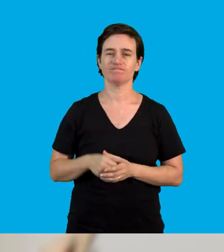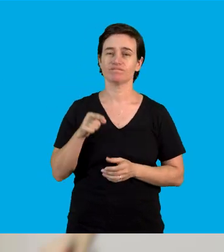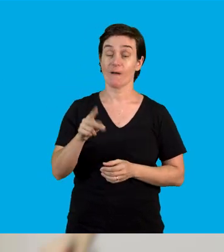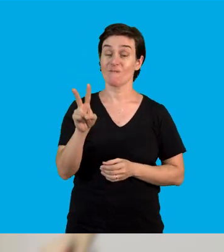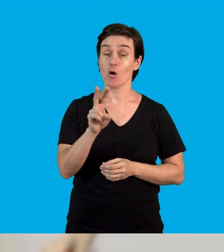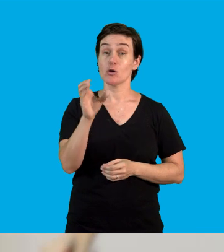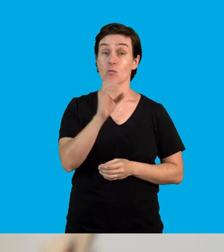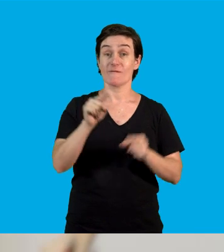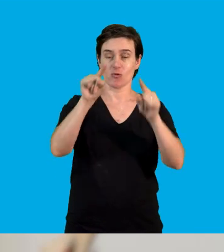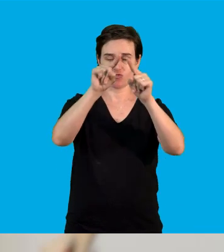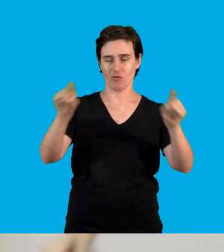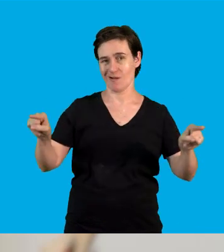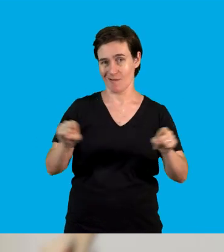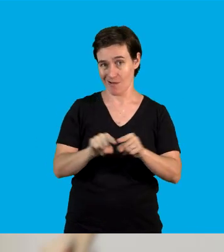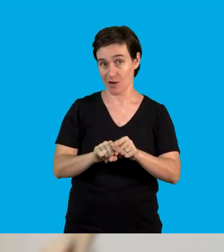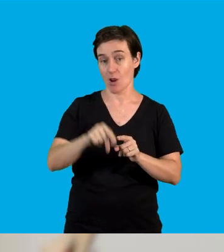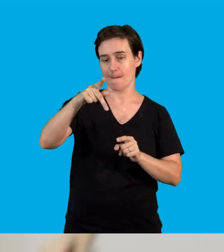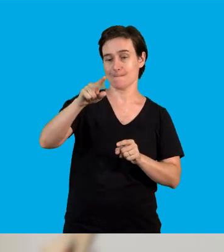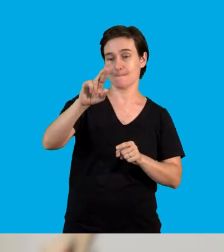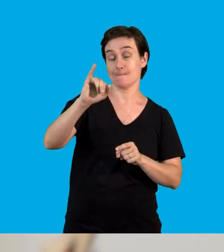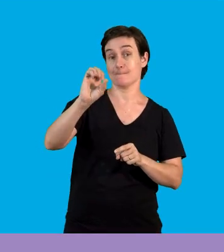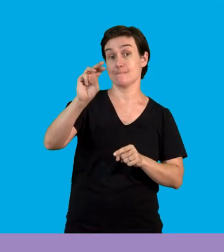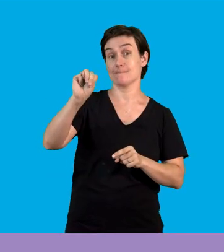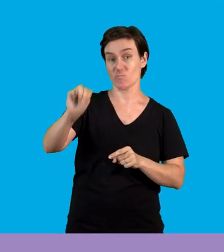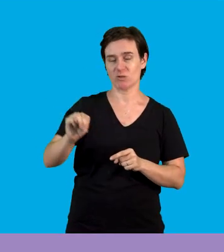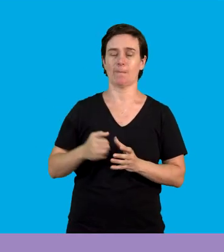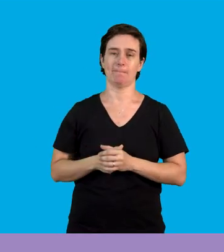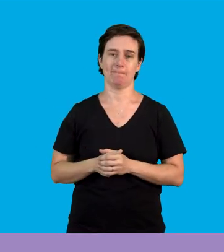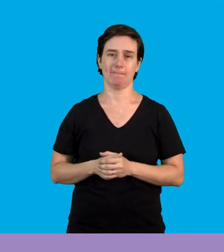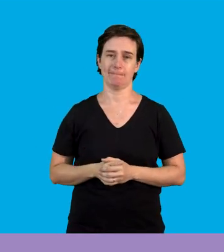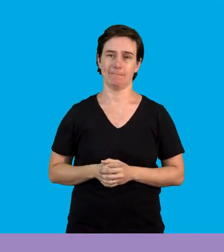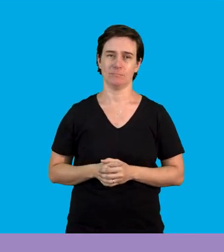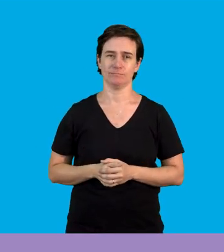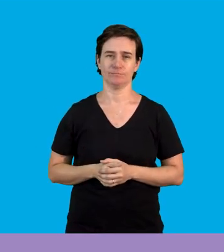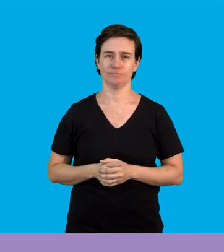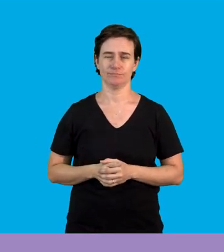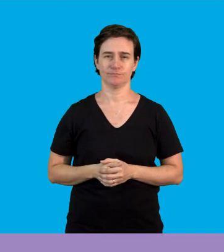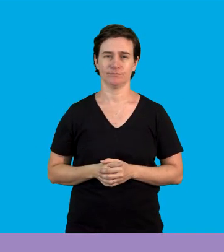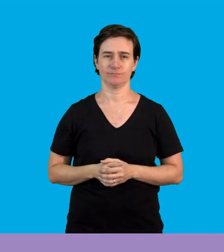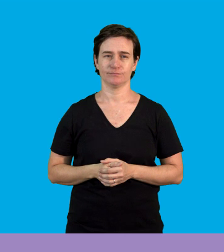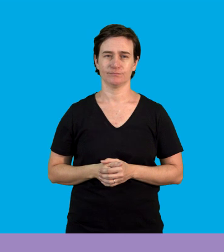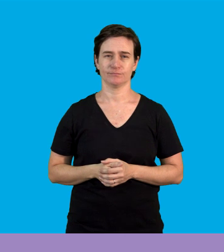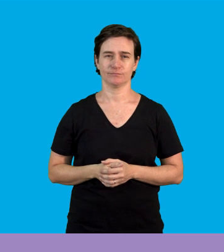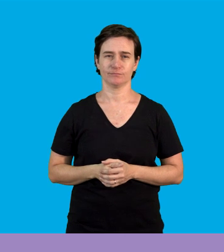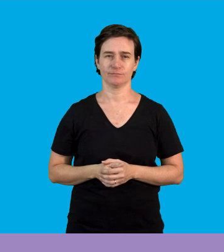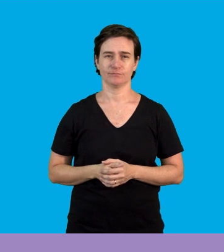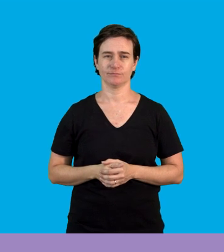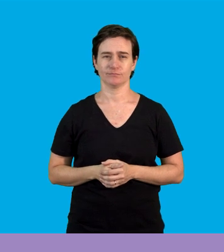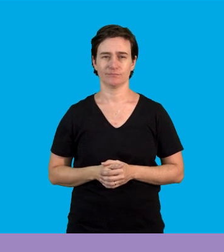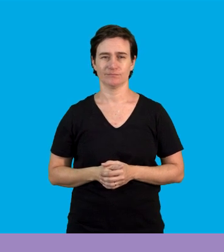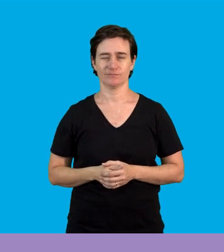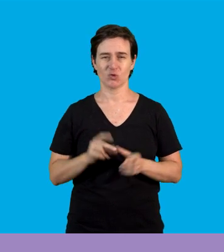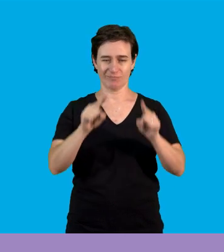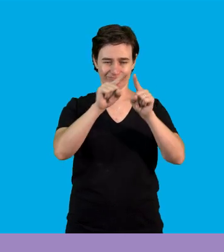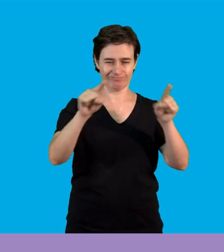volume of triangular prisms. So we are going to see now how we can get that volume. So